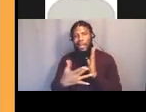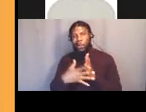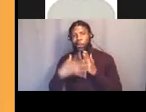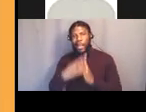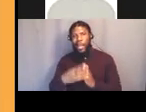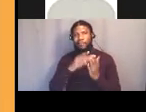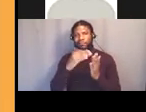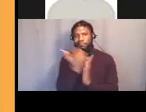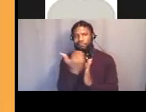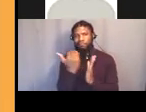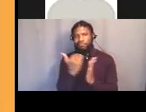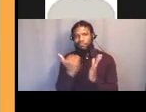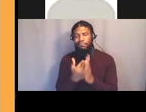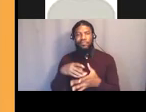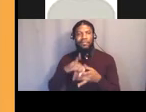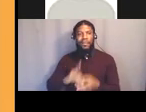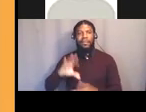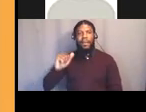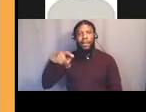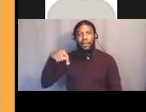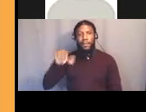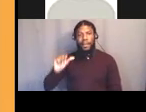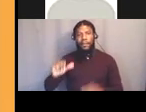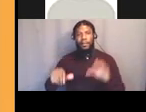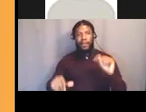CARA, as Indra noted, CAPTA CARA is